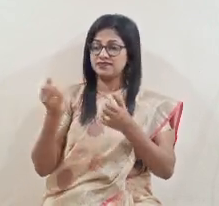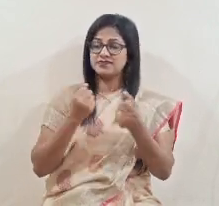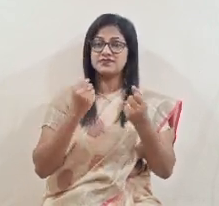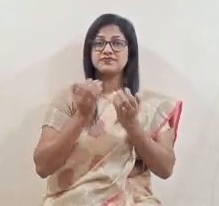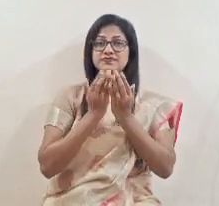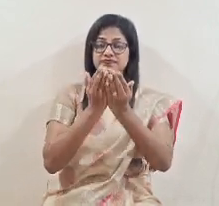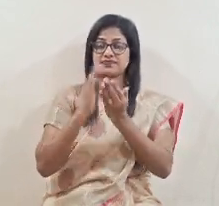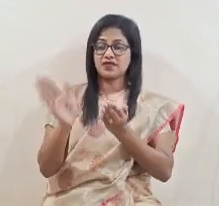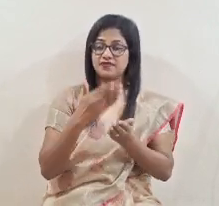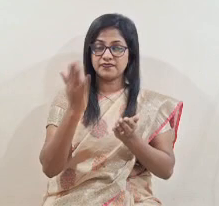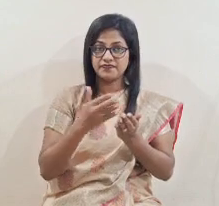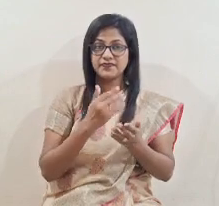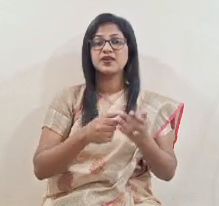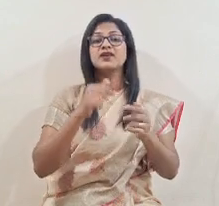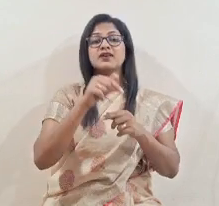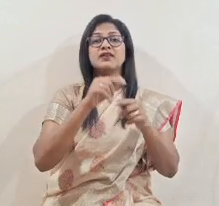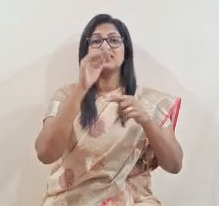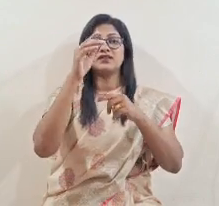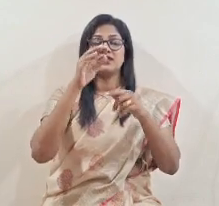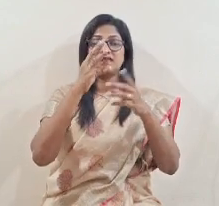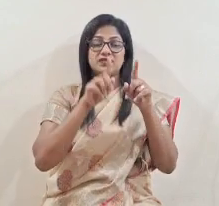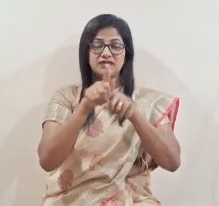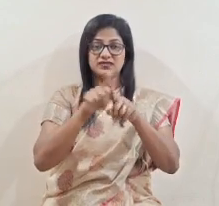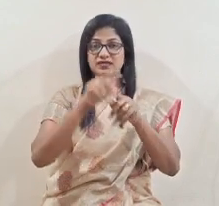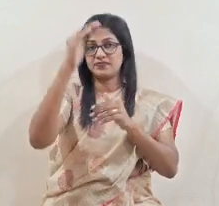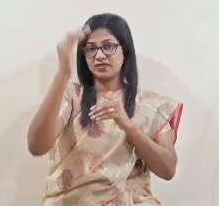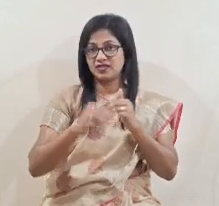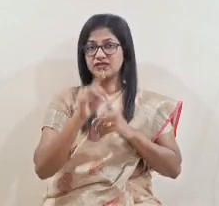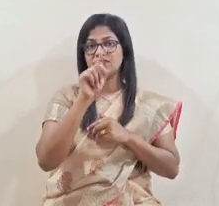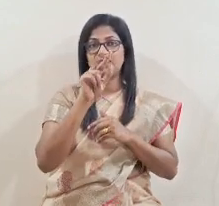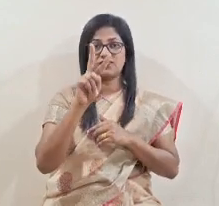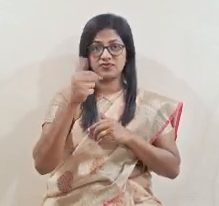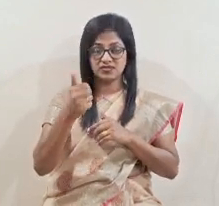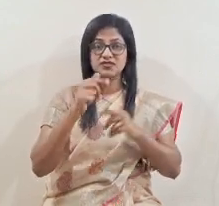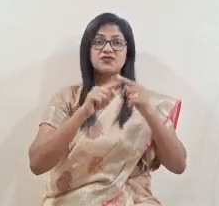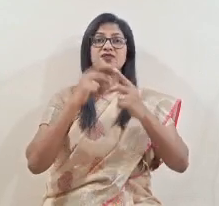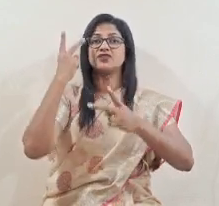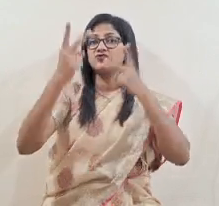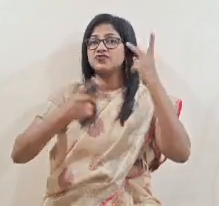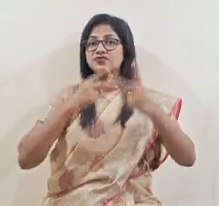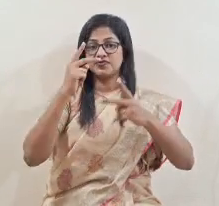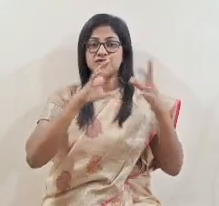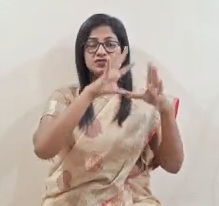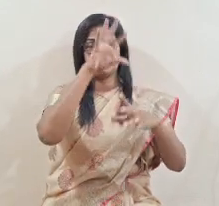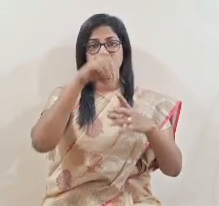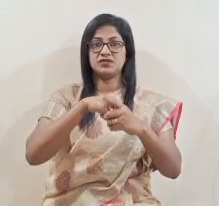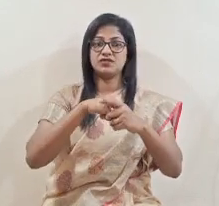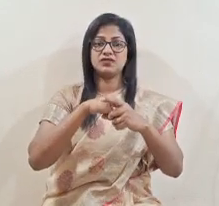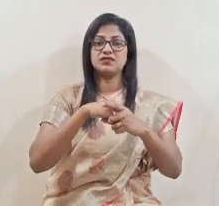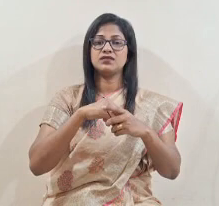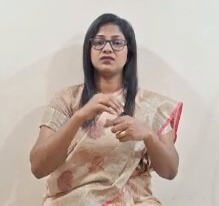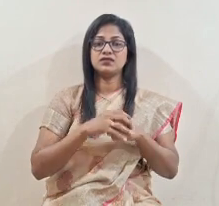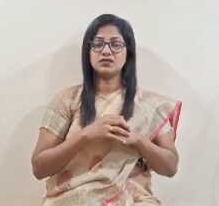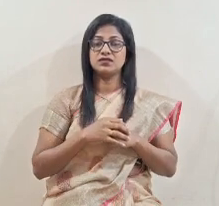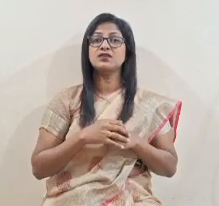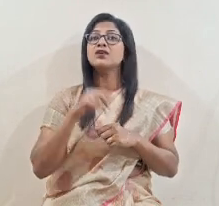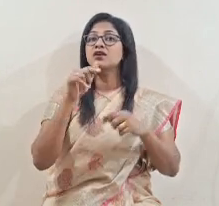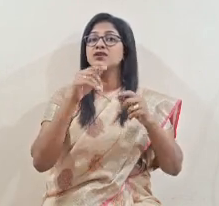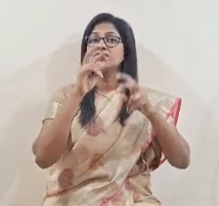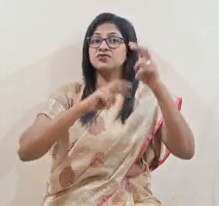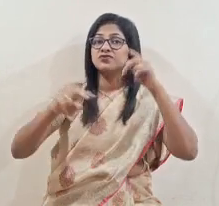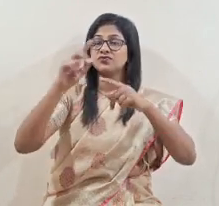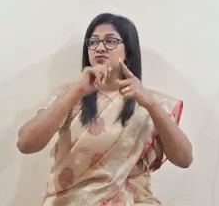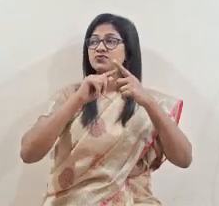frequency, here the number of samples are reduced to 126, and excluding the tourists, since the tourist samples were giving